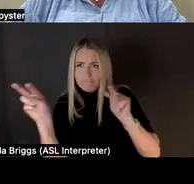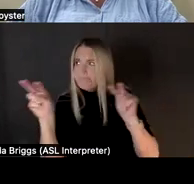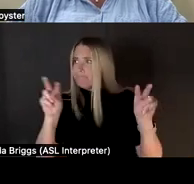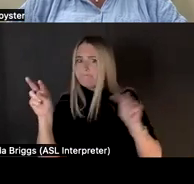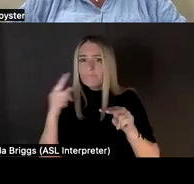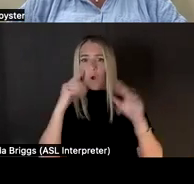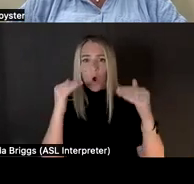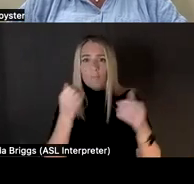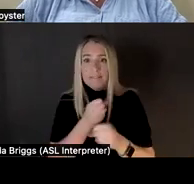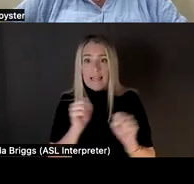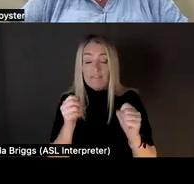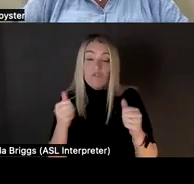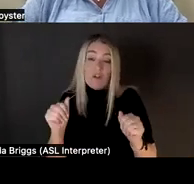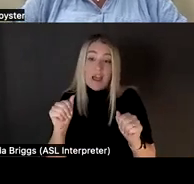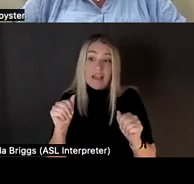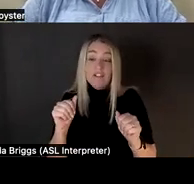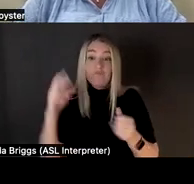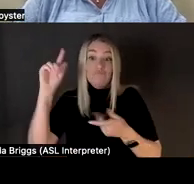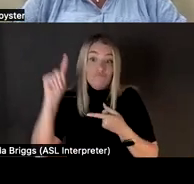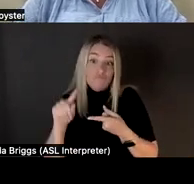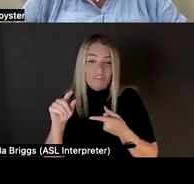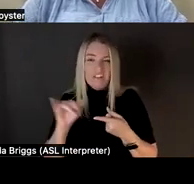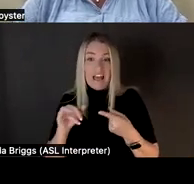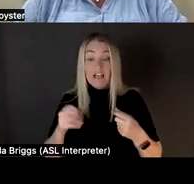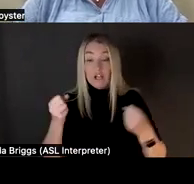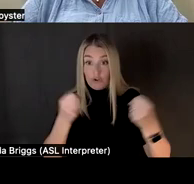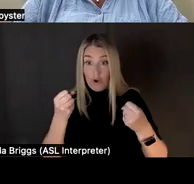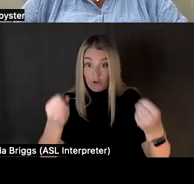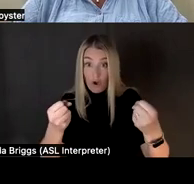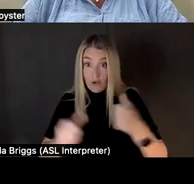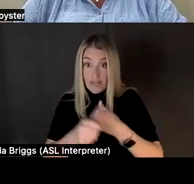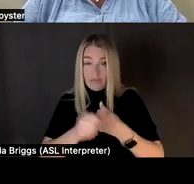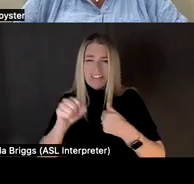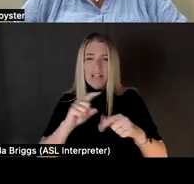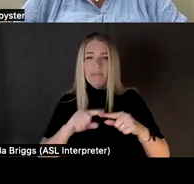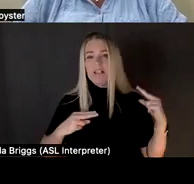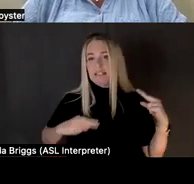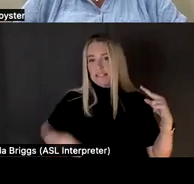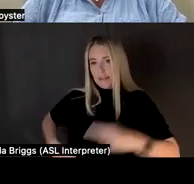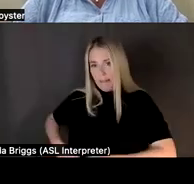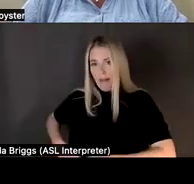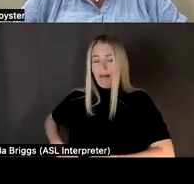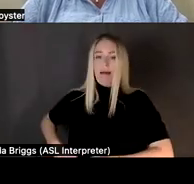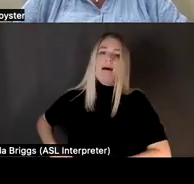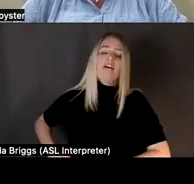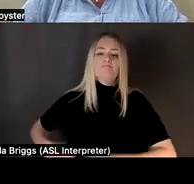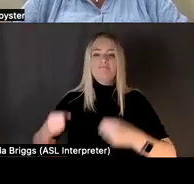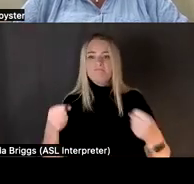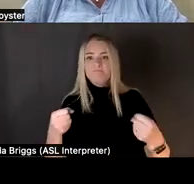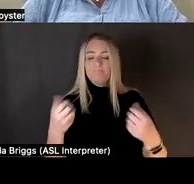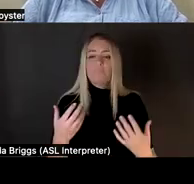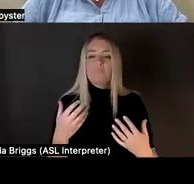to mitigate. We wear a seatbelt, for example, and the same thing in a school community. We have a single point of